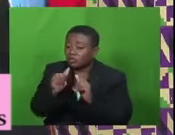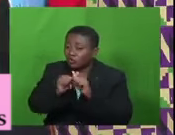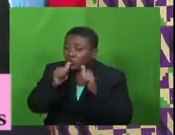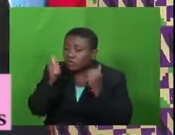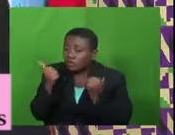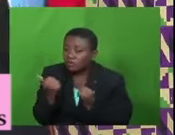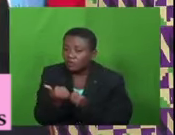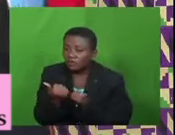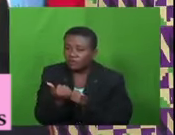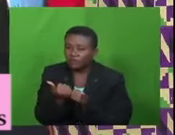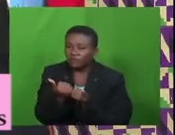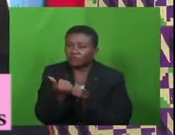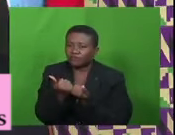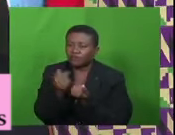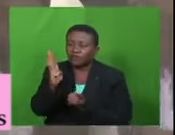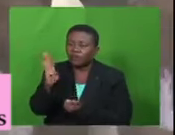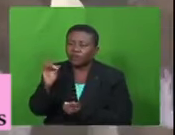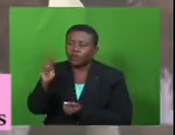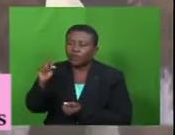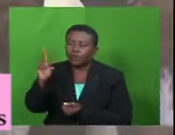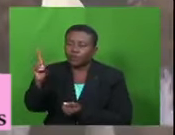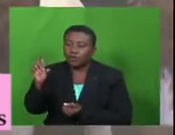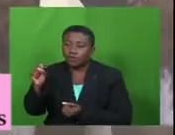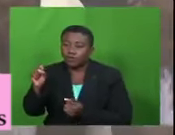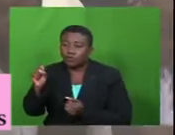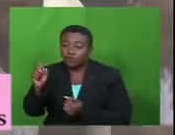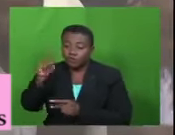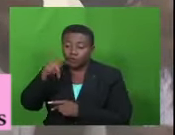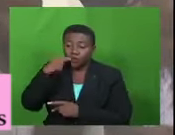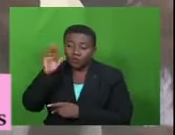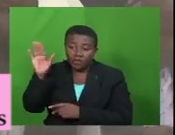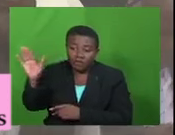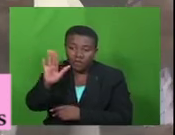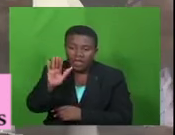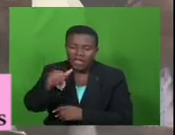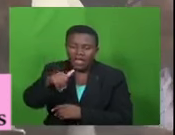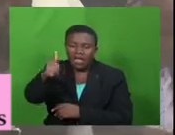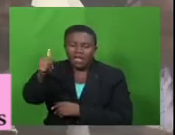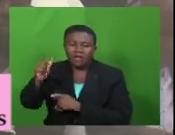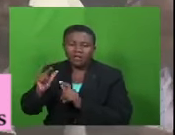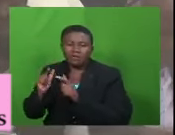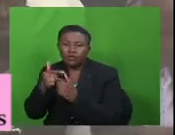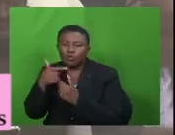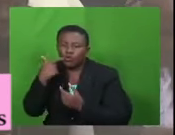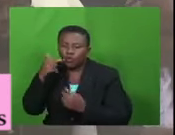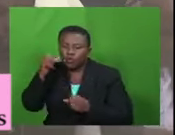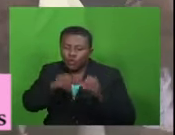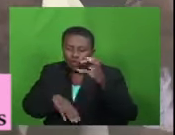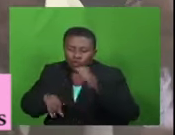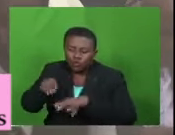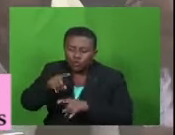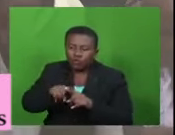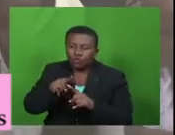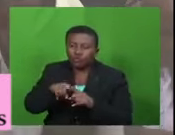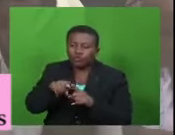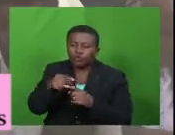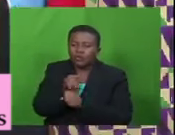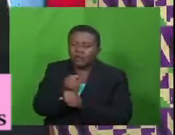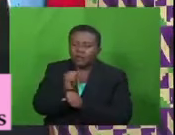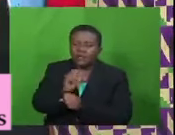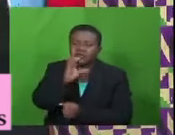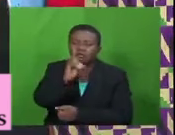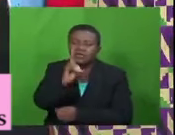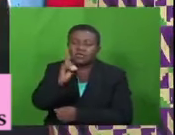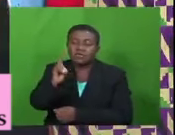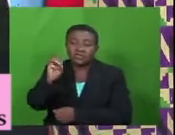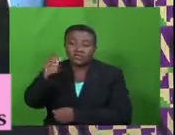the Individual Bondholders and Retirees Forum, and all others who have contributed to make the domestic debt exchange